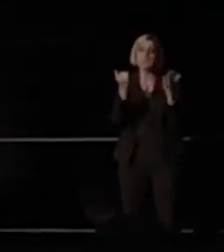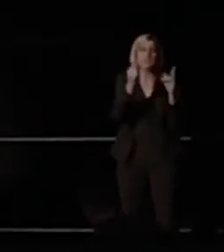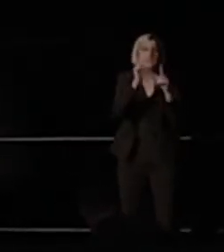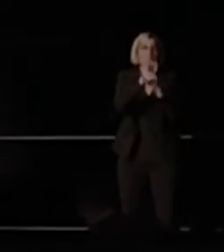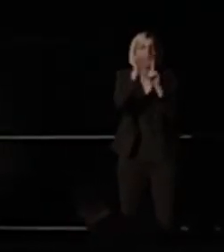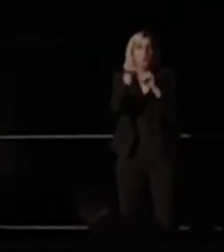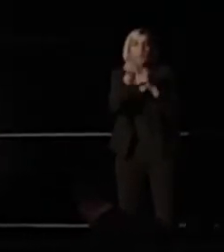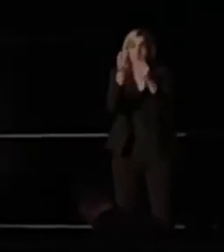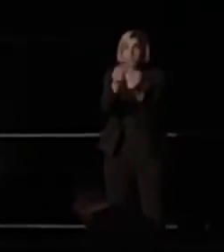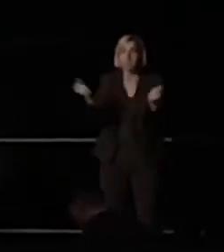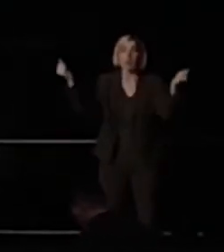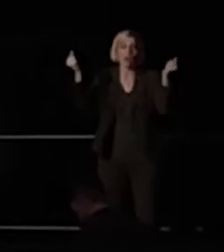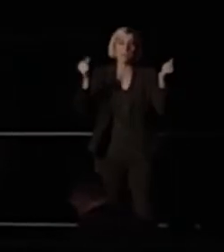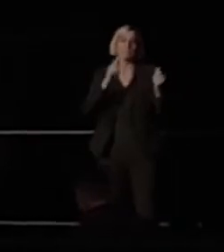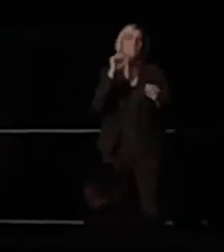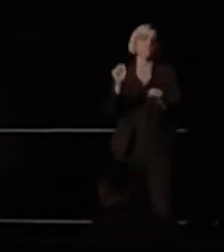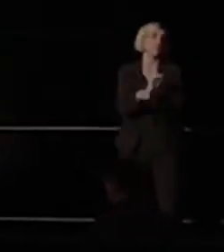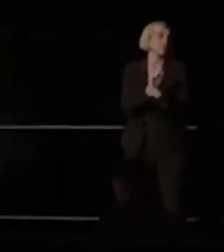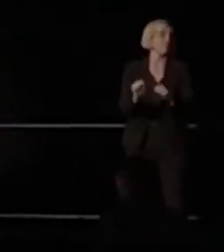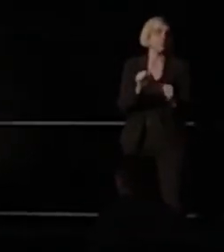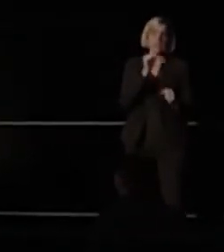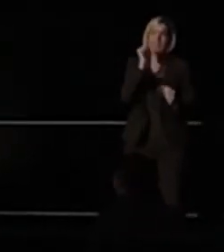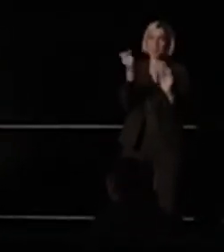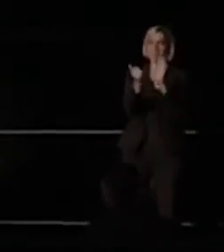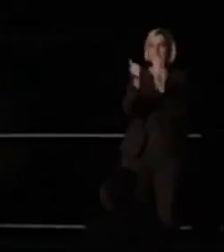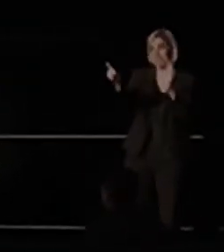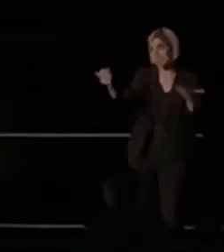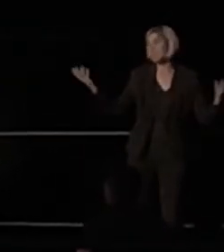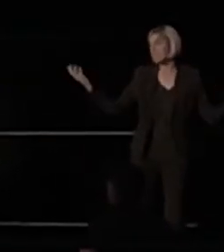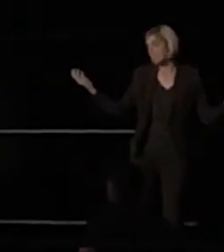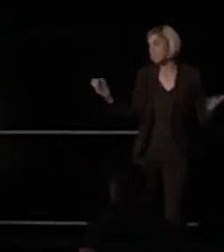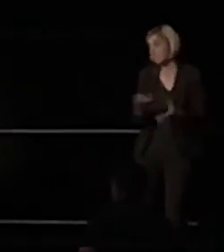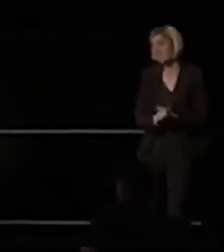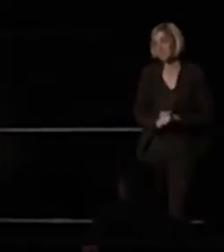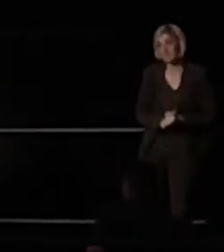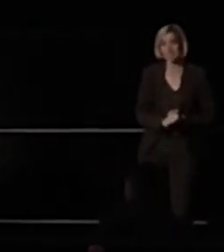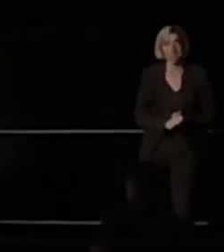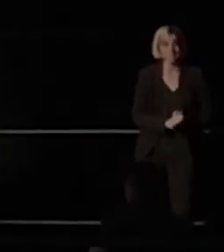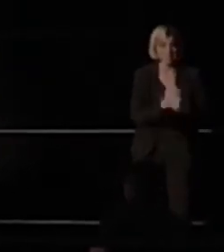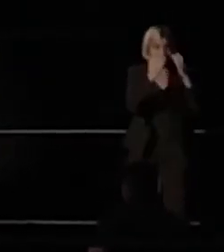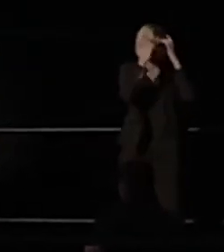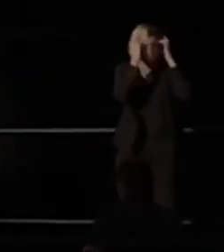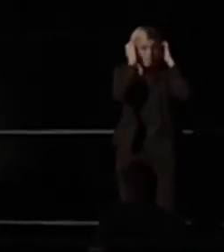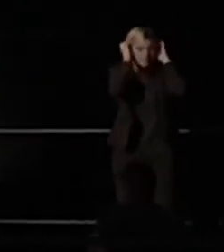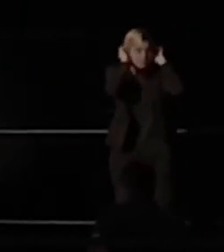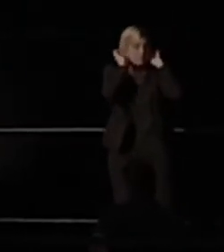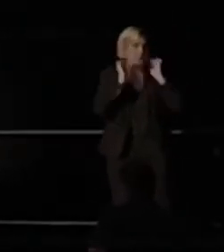really is impossible. All right, here's the question.